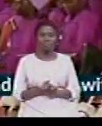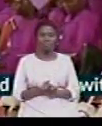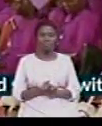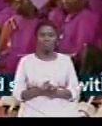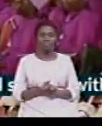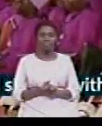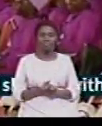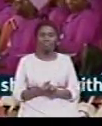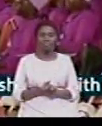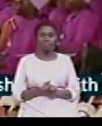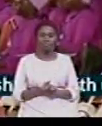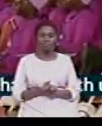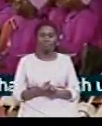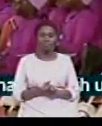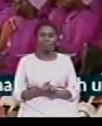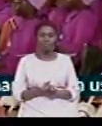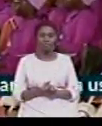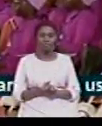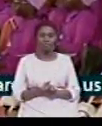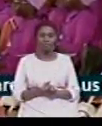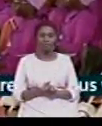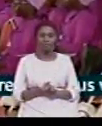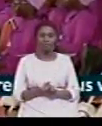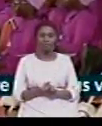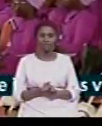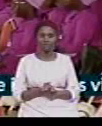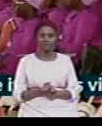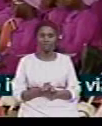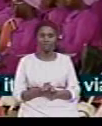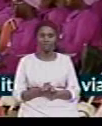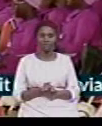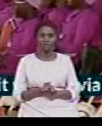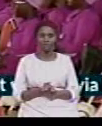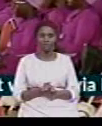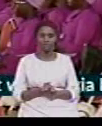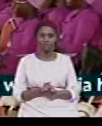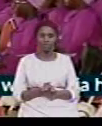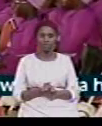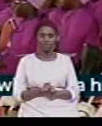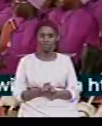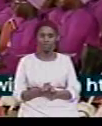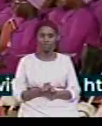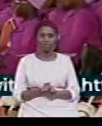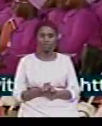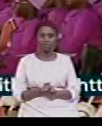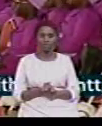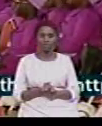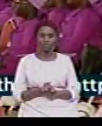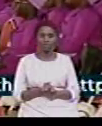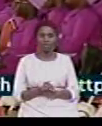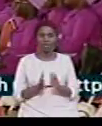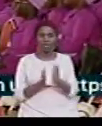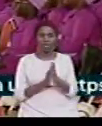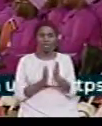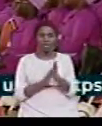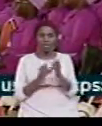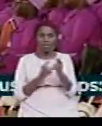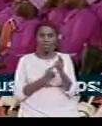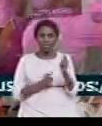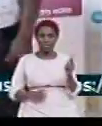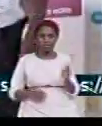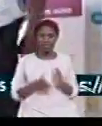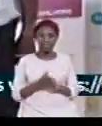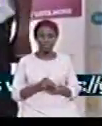The next to testify is Daniel Akologo. Praise the Lord. I'm